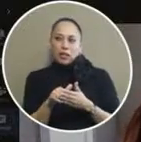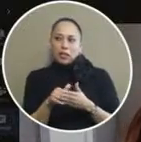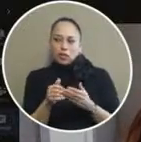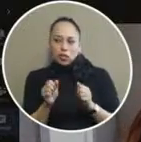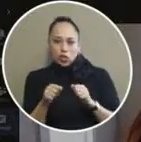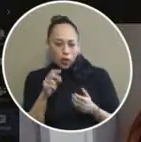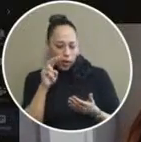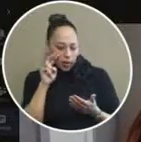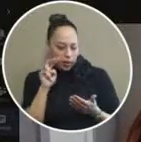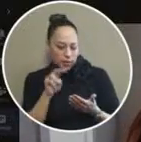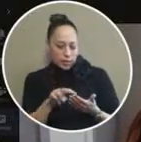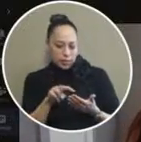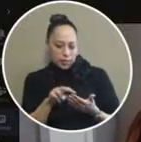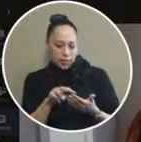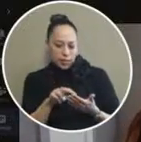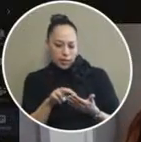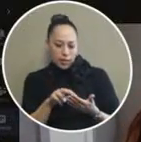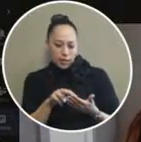look at